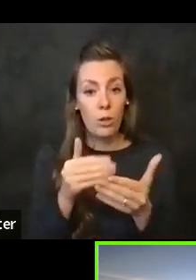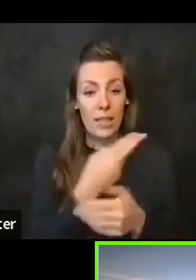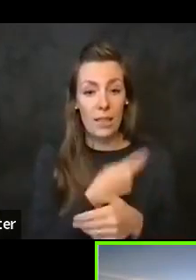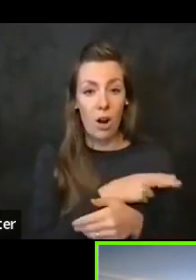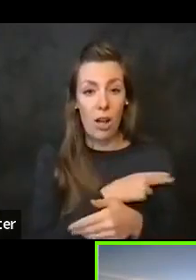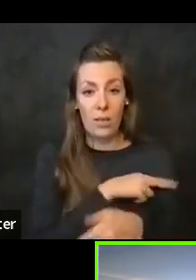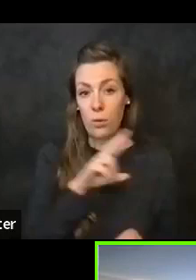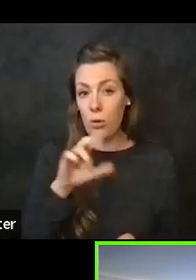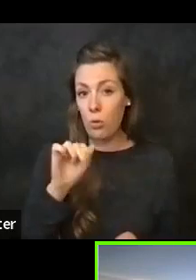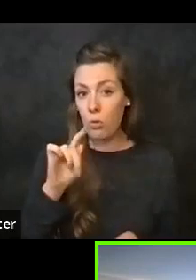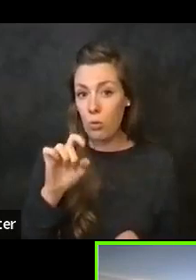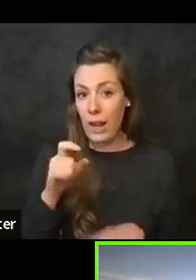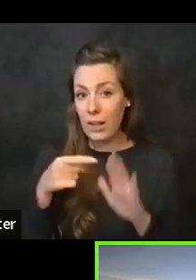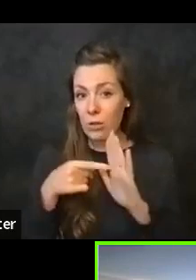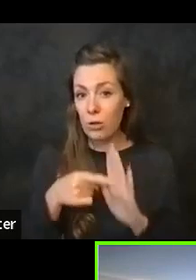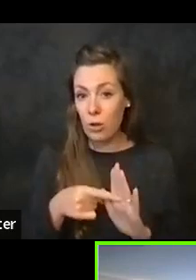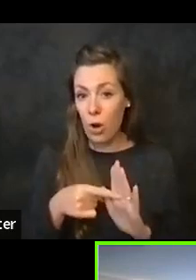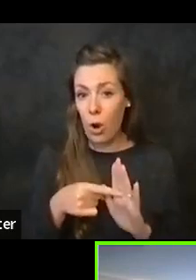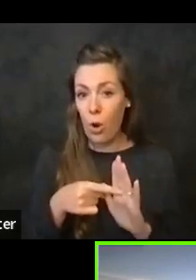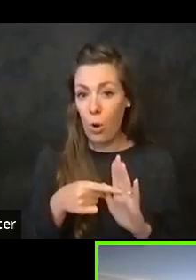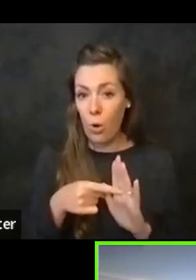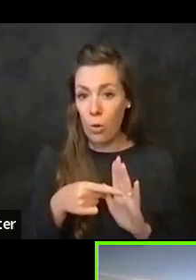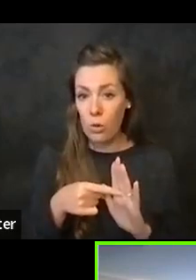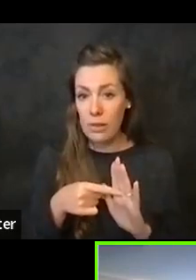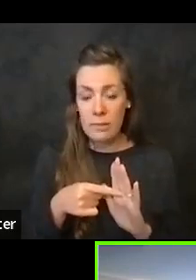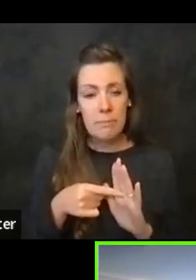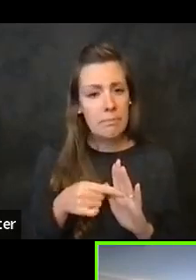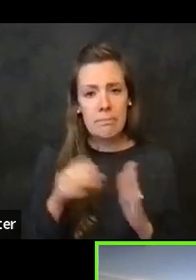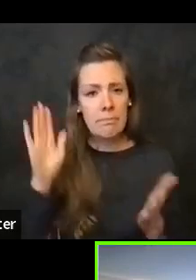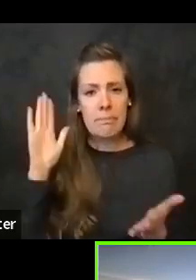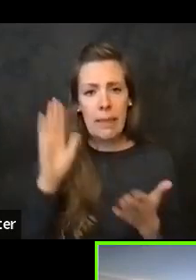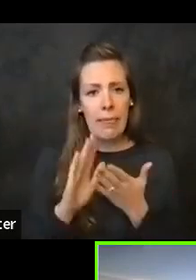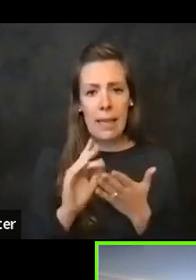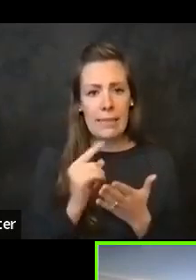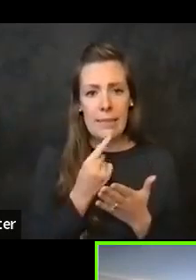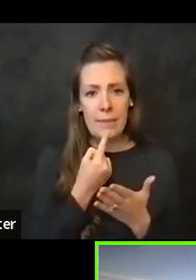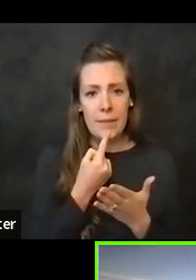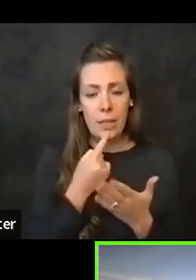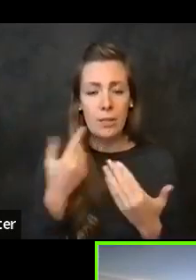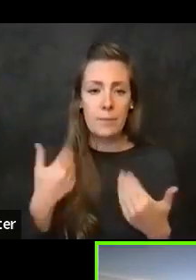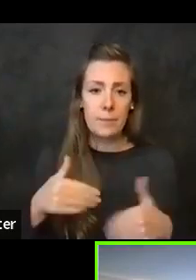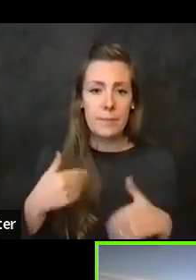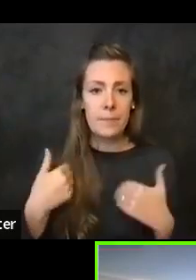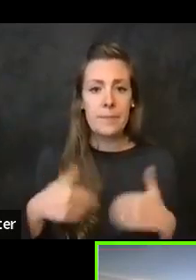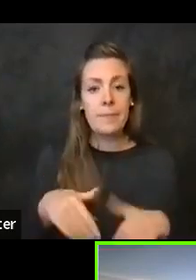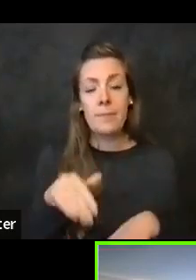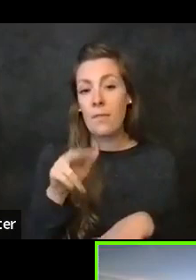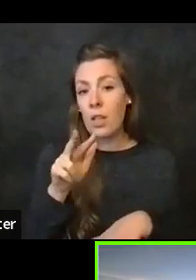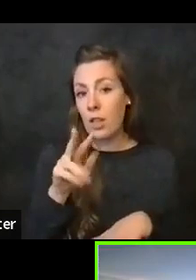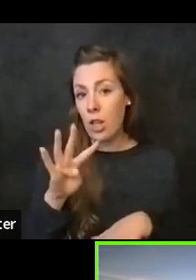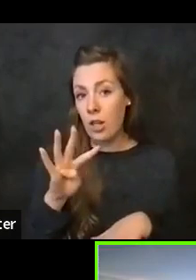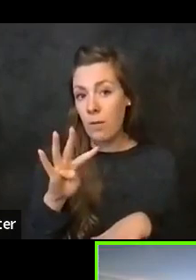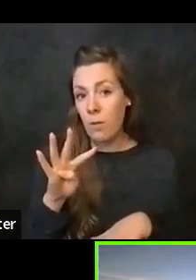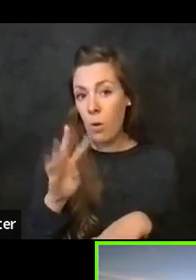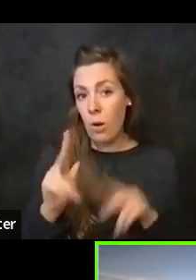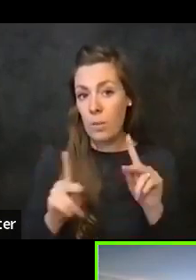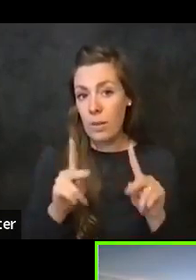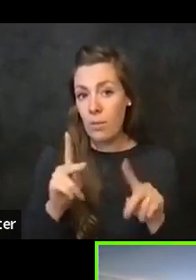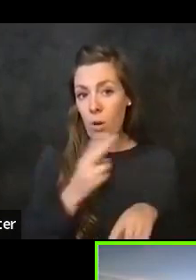rate shows why this surge may be less severe. There are currently 34 people hospitalized with